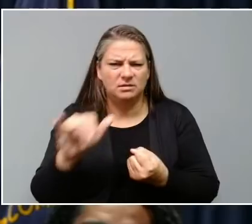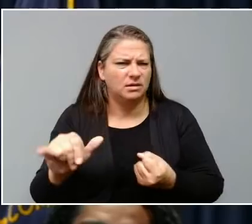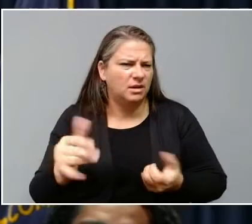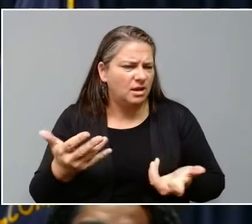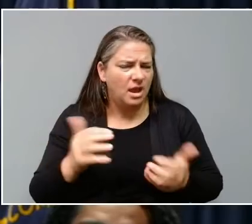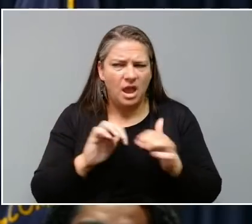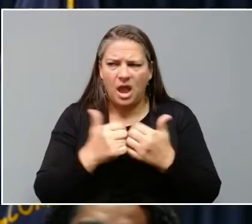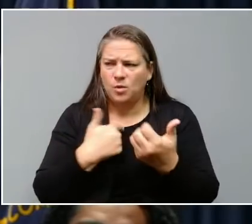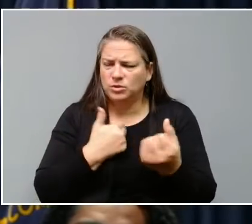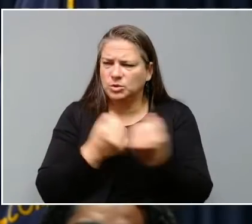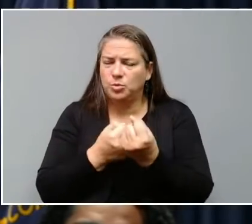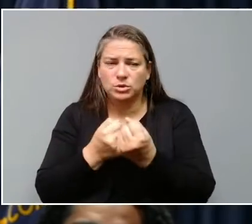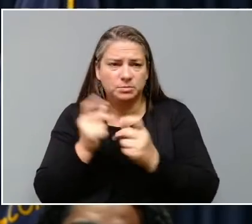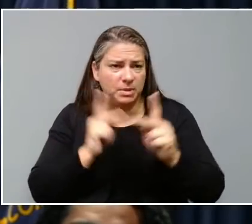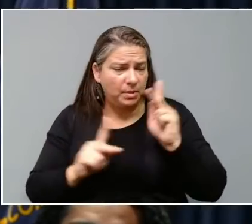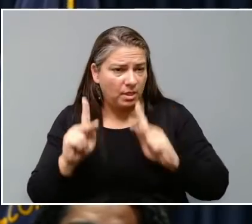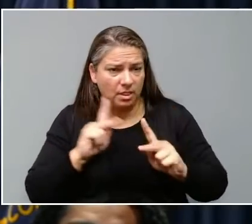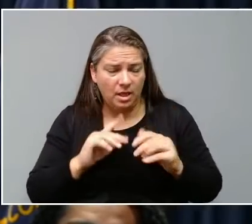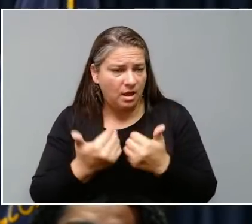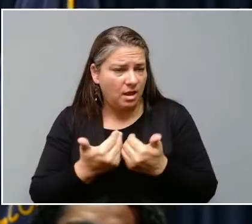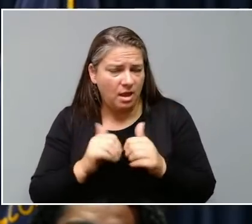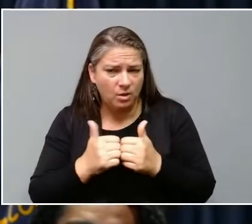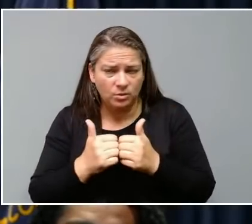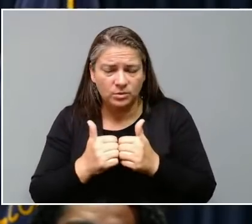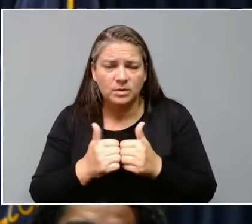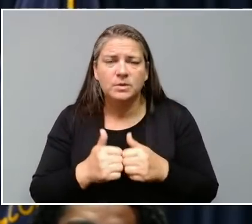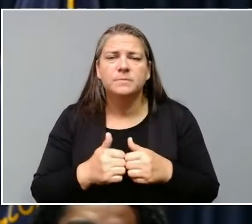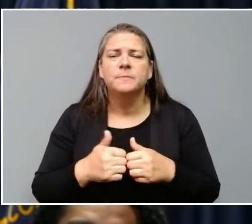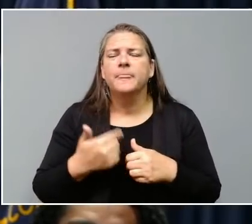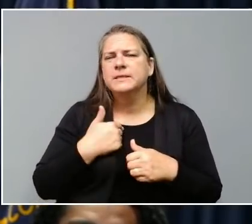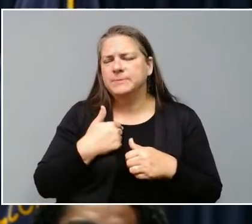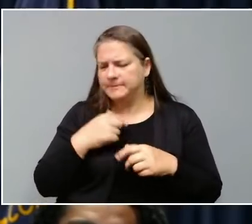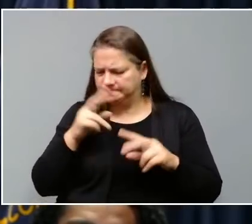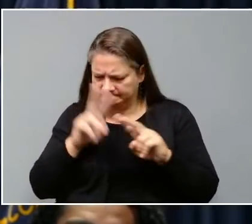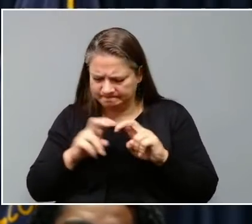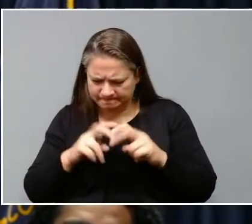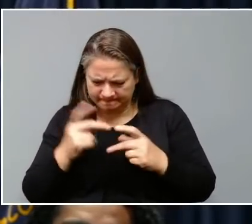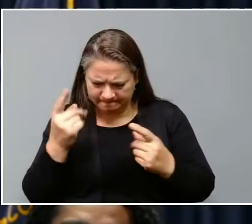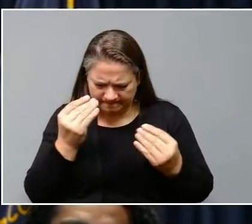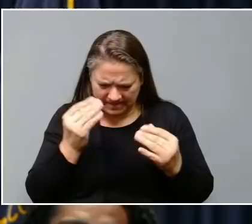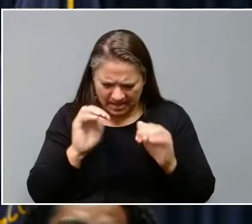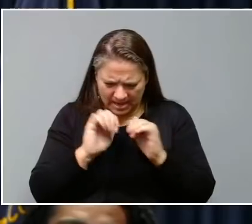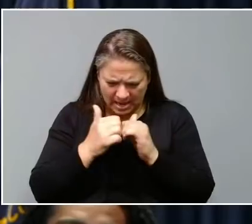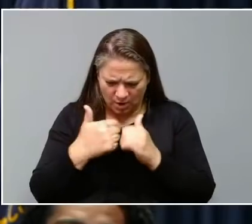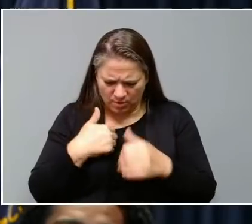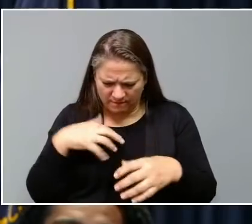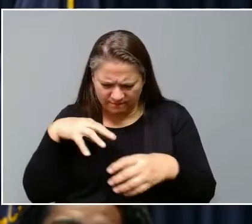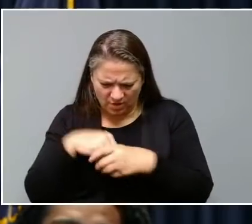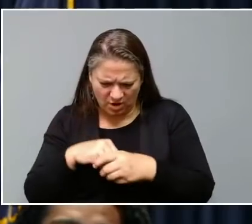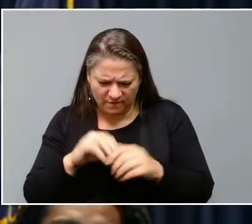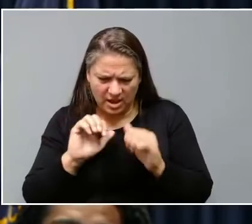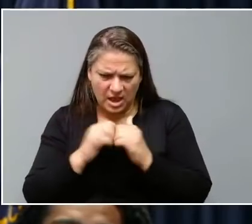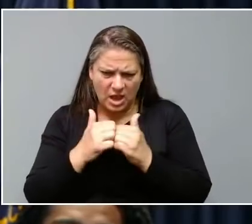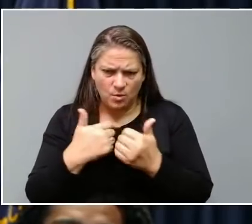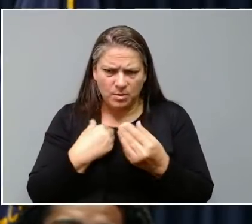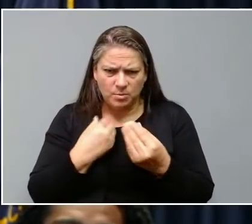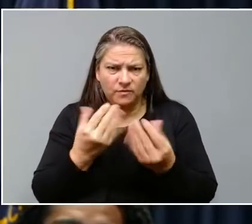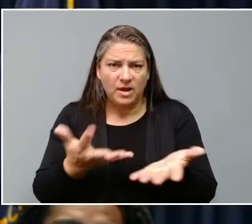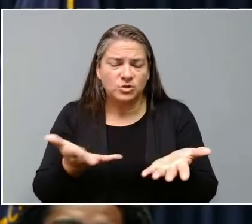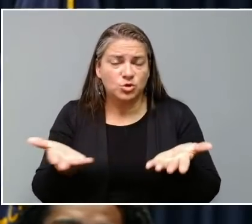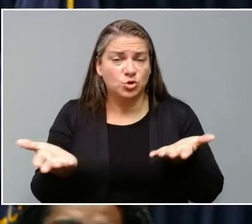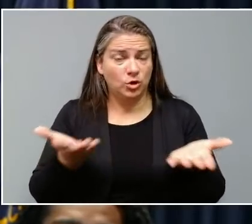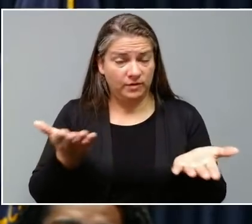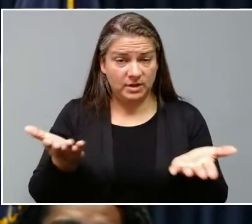here in Kentucky? So we looked at ways that we could participate and provide ancillary services so we could give that opportunity for